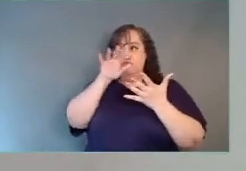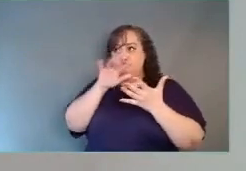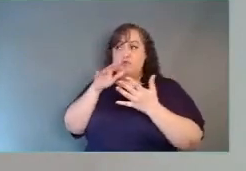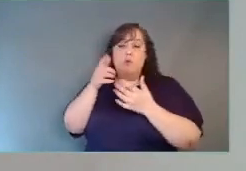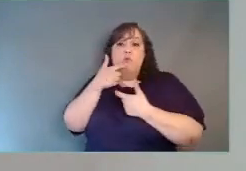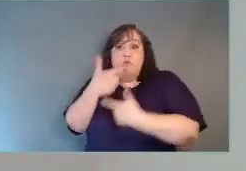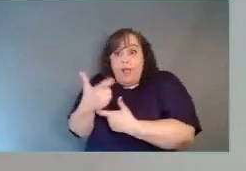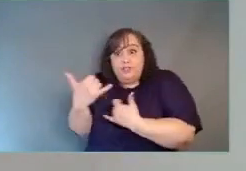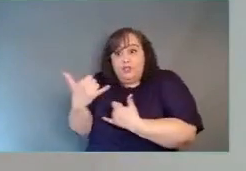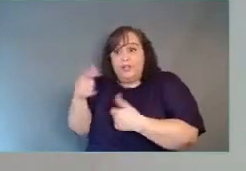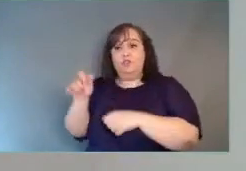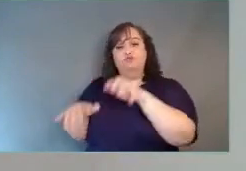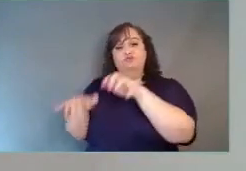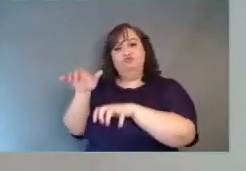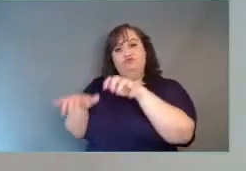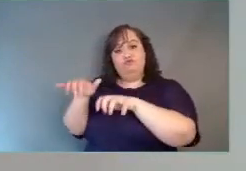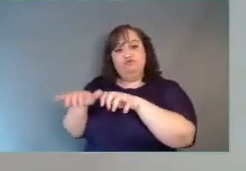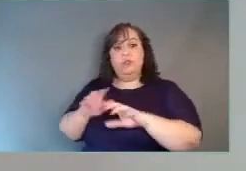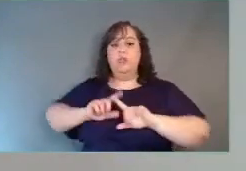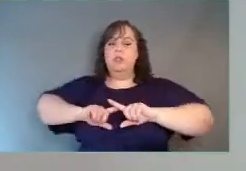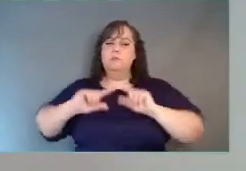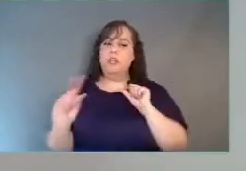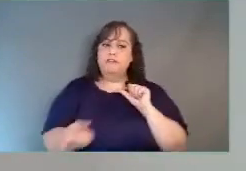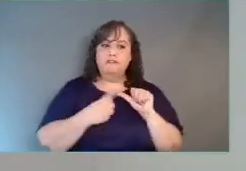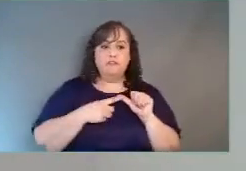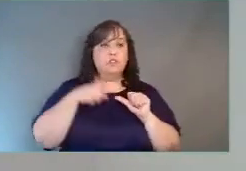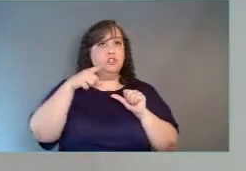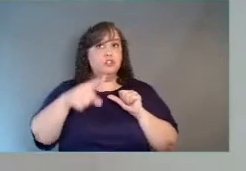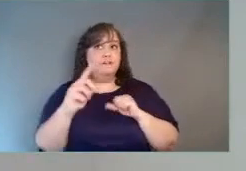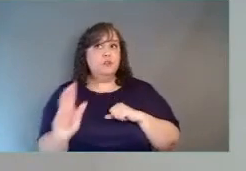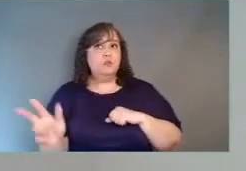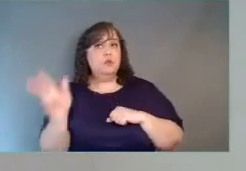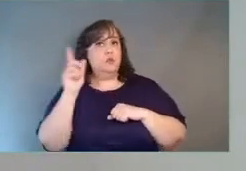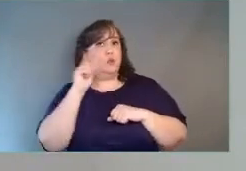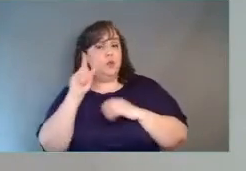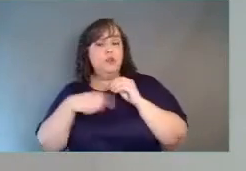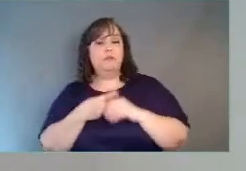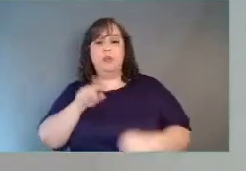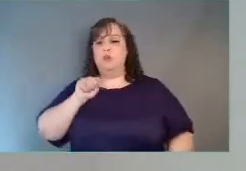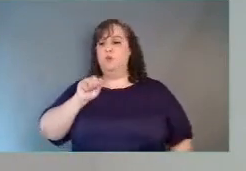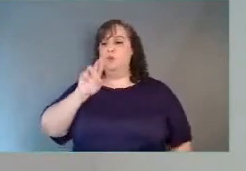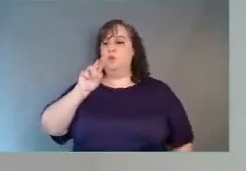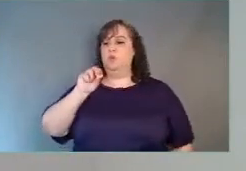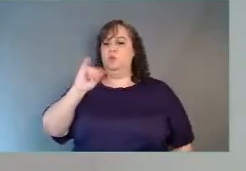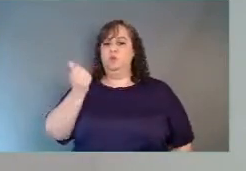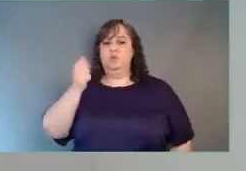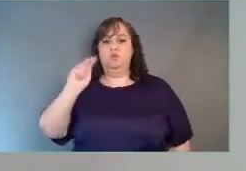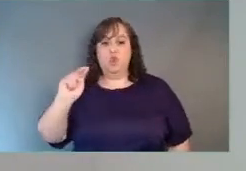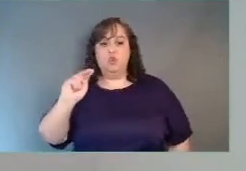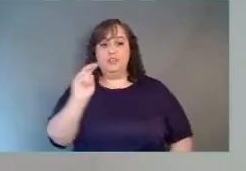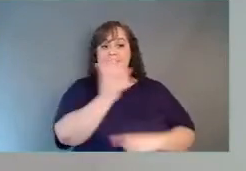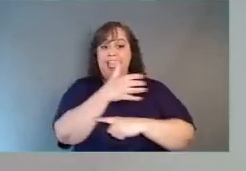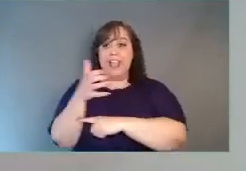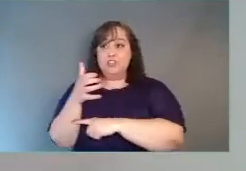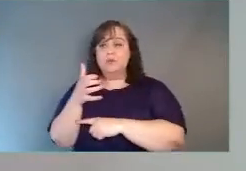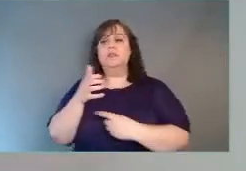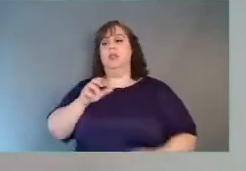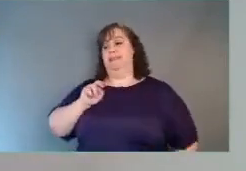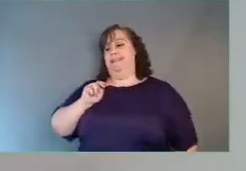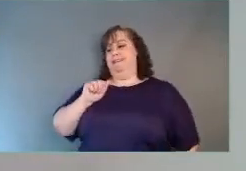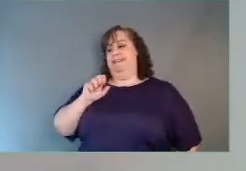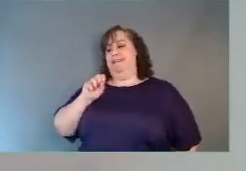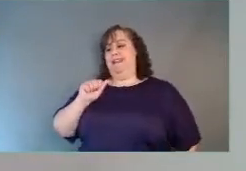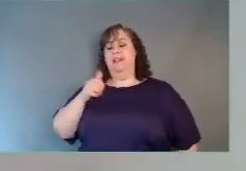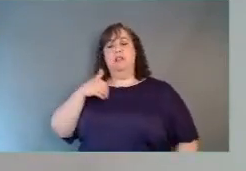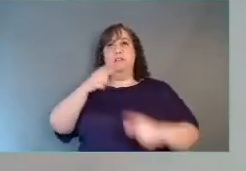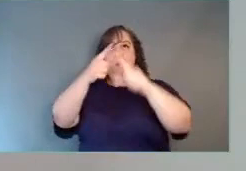Trojan asteroids? NASA's Lucy mission will launch later this year to visit several of these mysterious objects that share